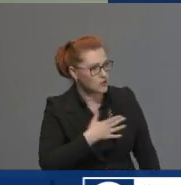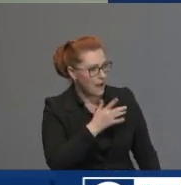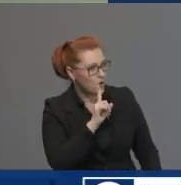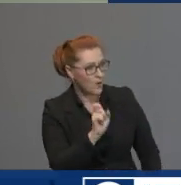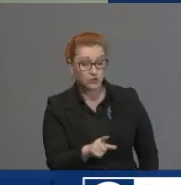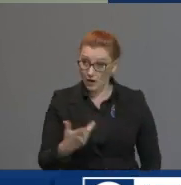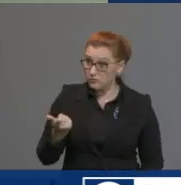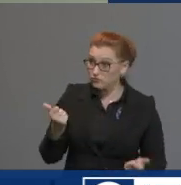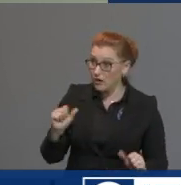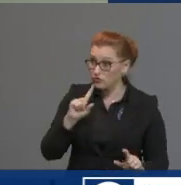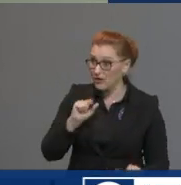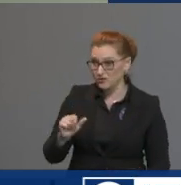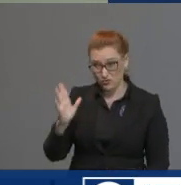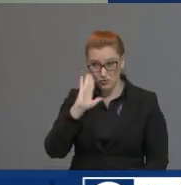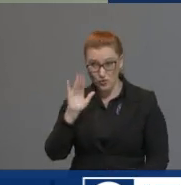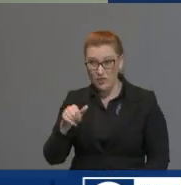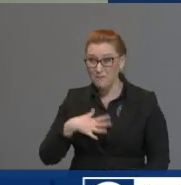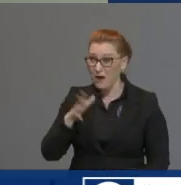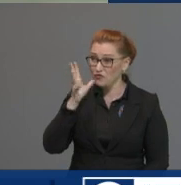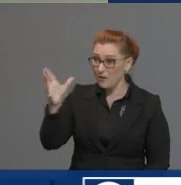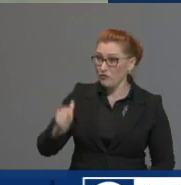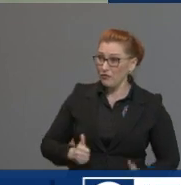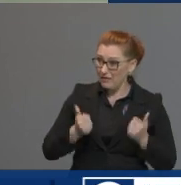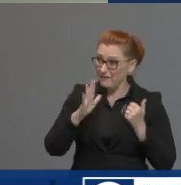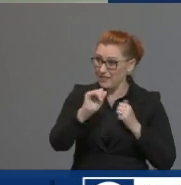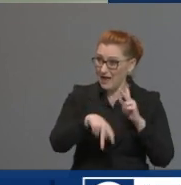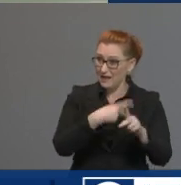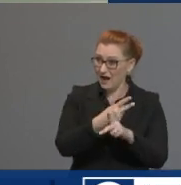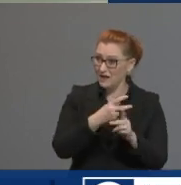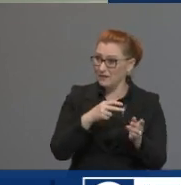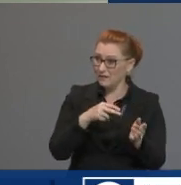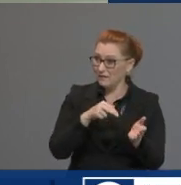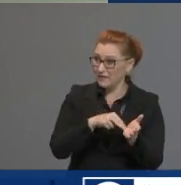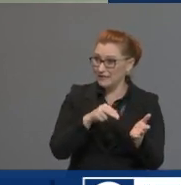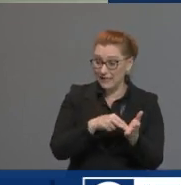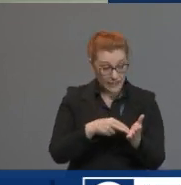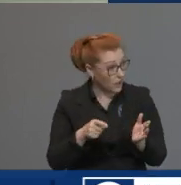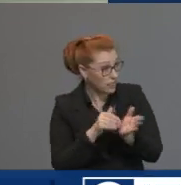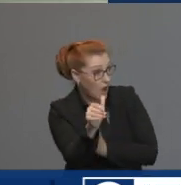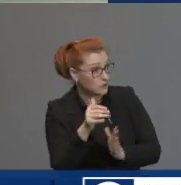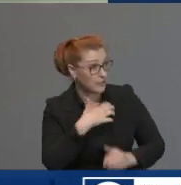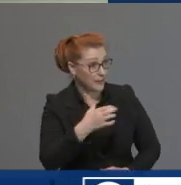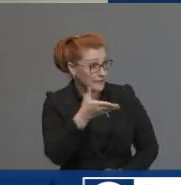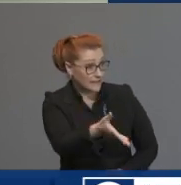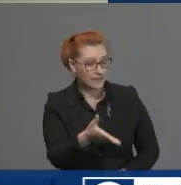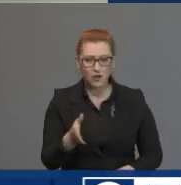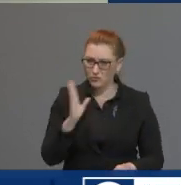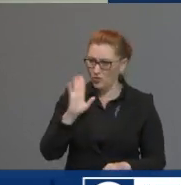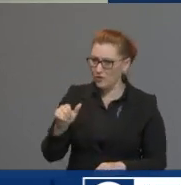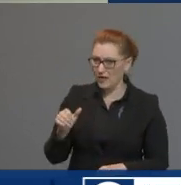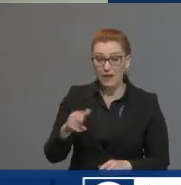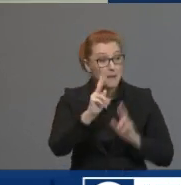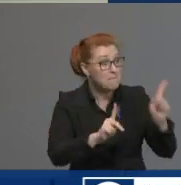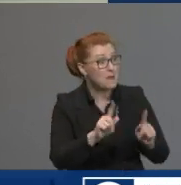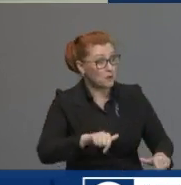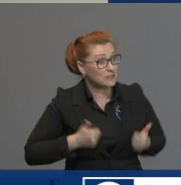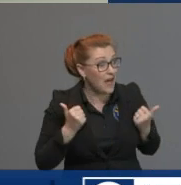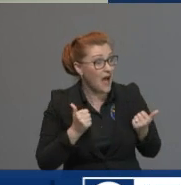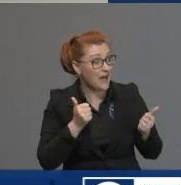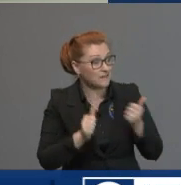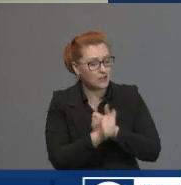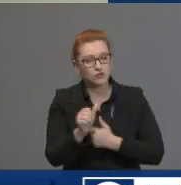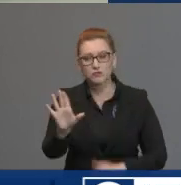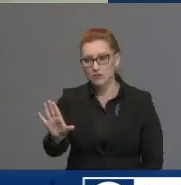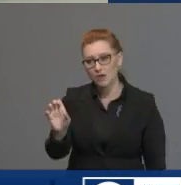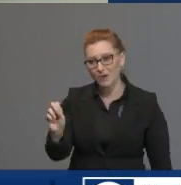answer Can I answer the question, please? You know my grandmother lives in one of these facilities, Dave? We're one of the thousands. You know she lives in one of these facilities? People's lives We're are going on to the